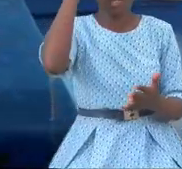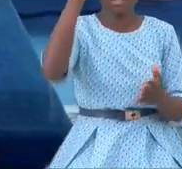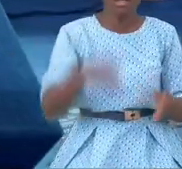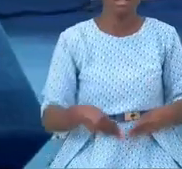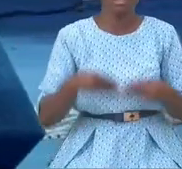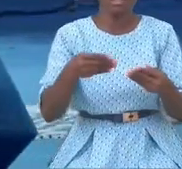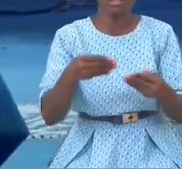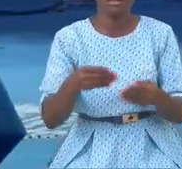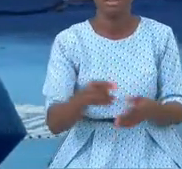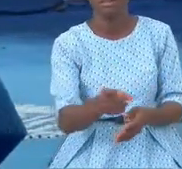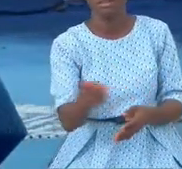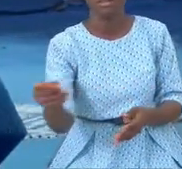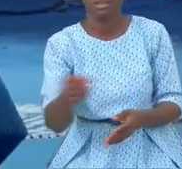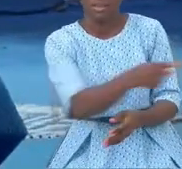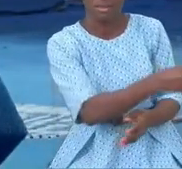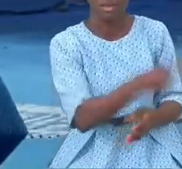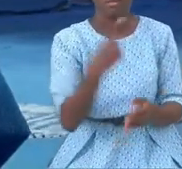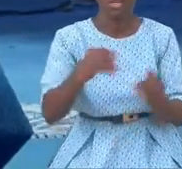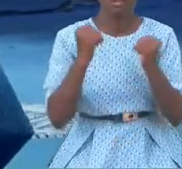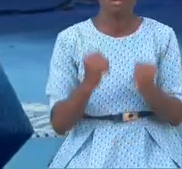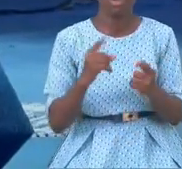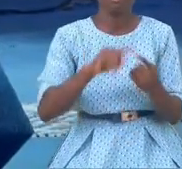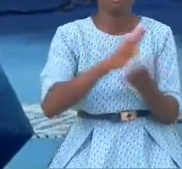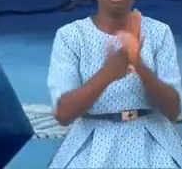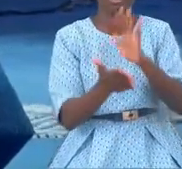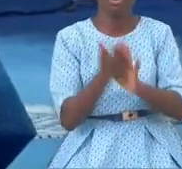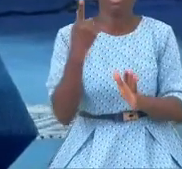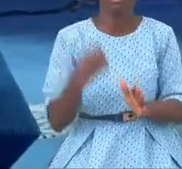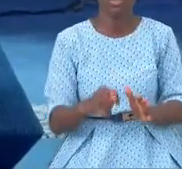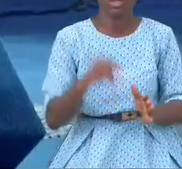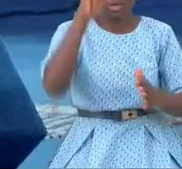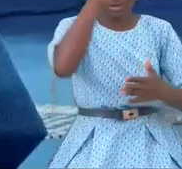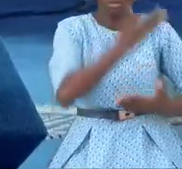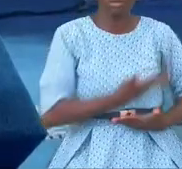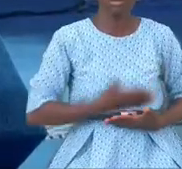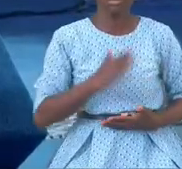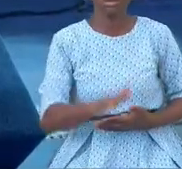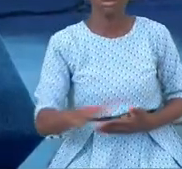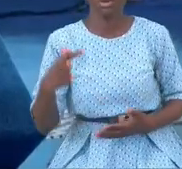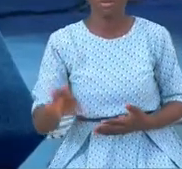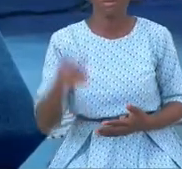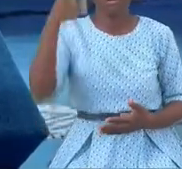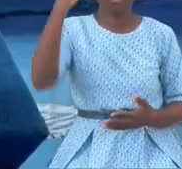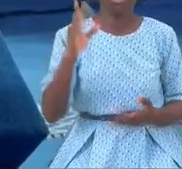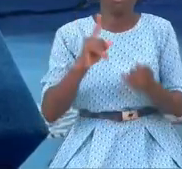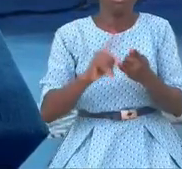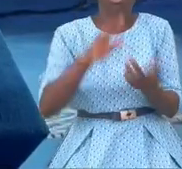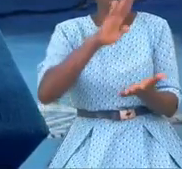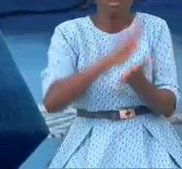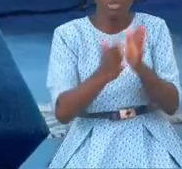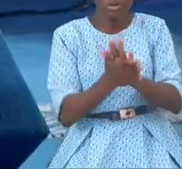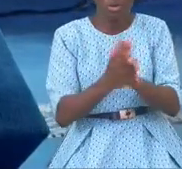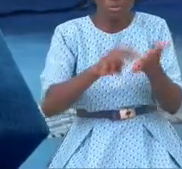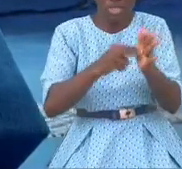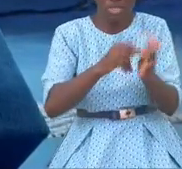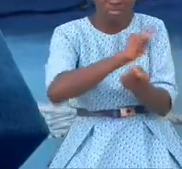become, that's transformation. To become, that's a great change. What you were not before, you are